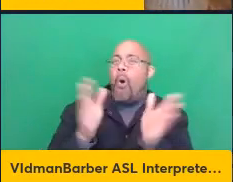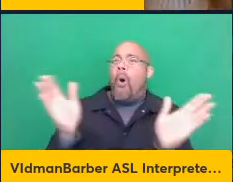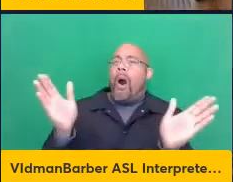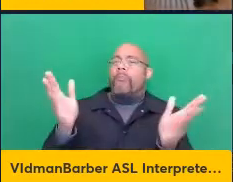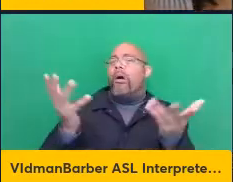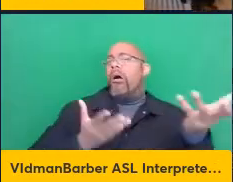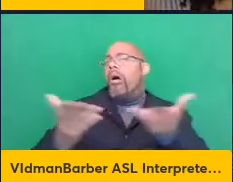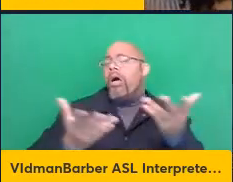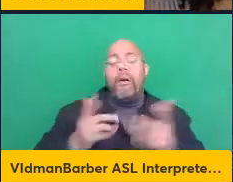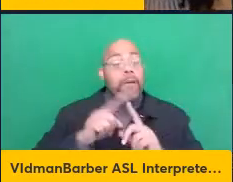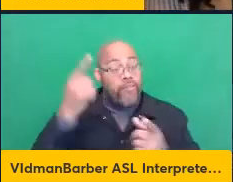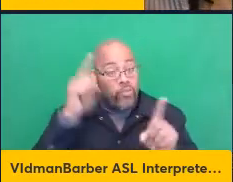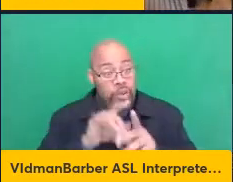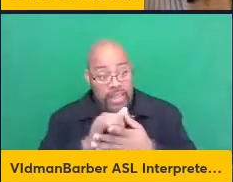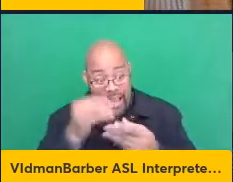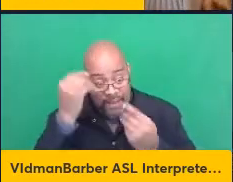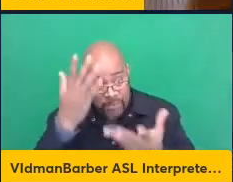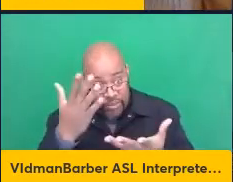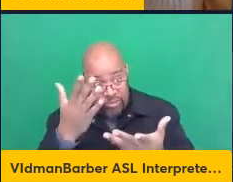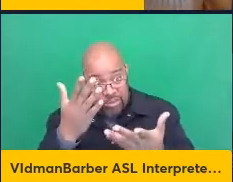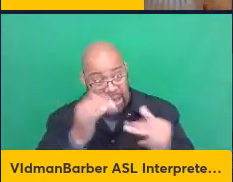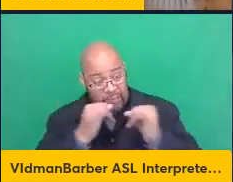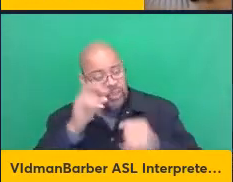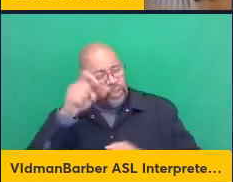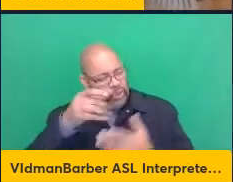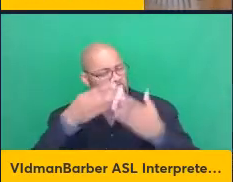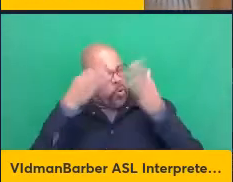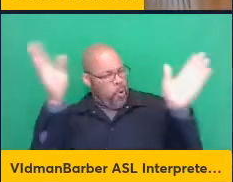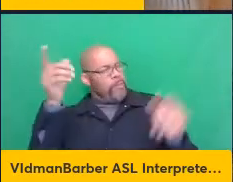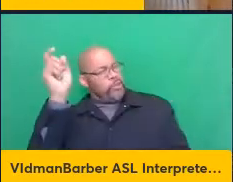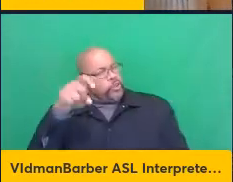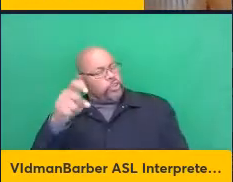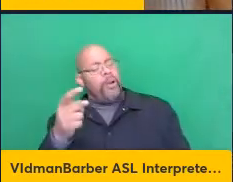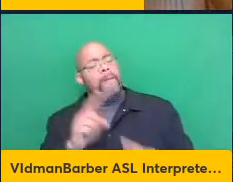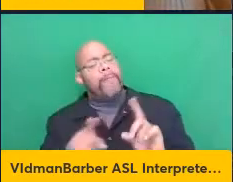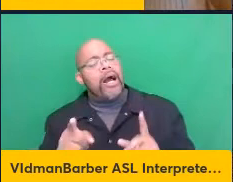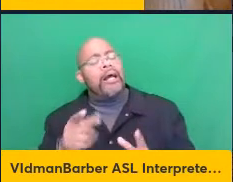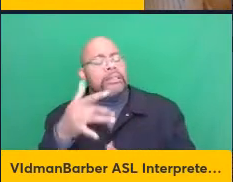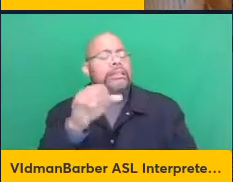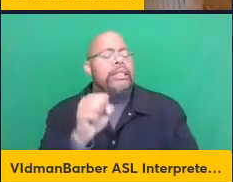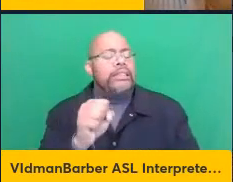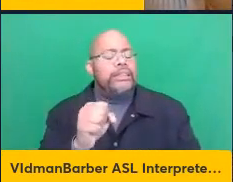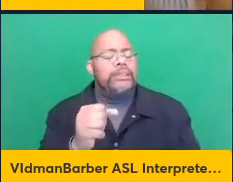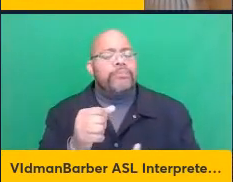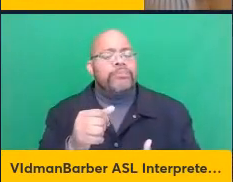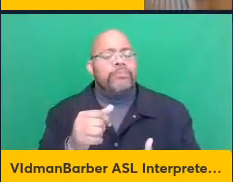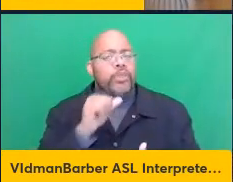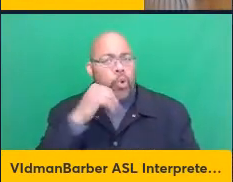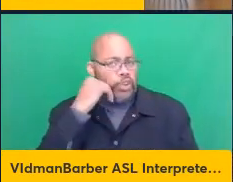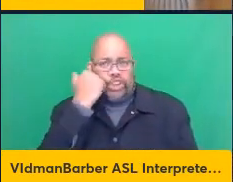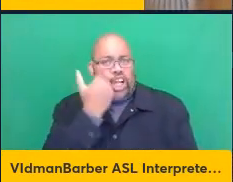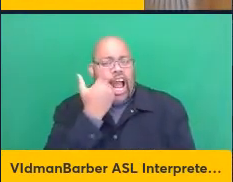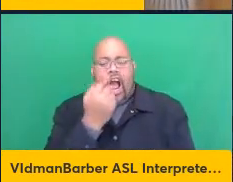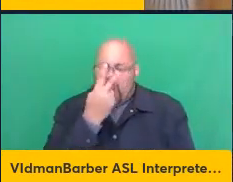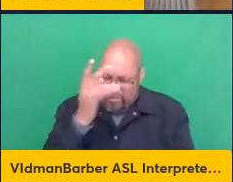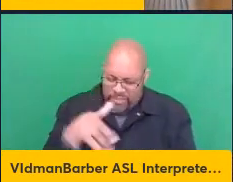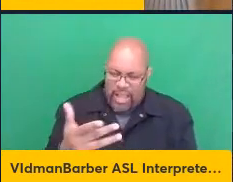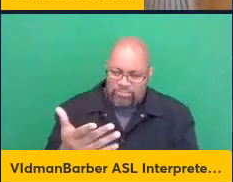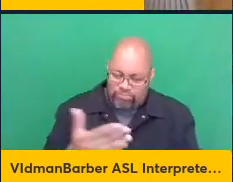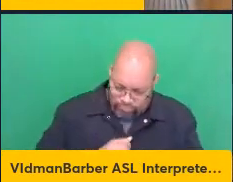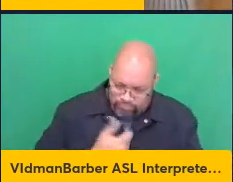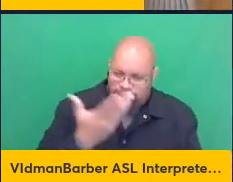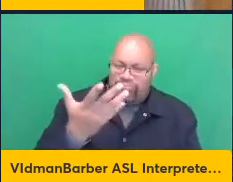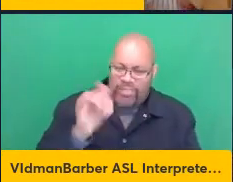if they agree to an informational interview, they should be open. But yes, don't be shy to let them know that you are